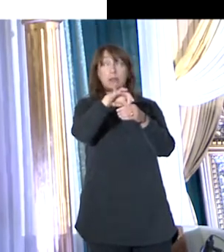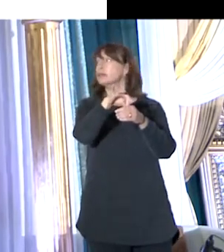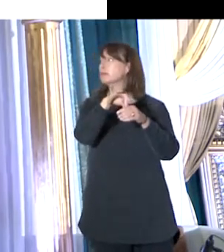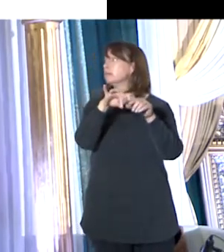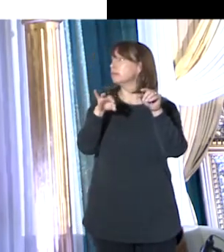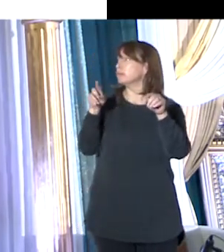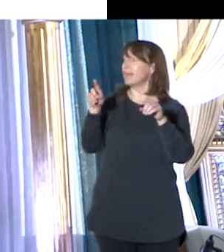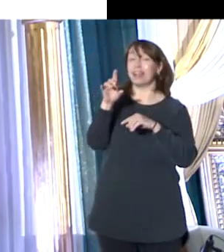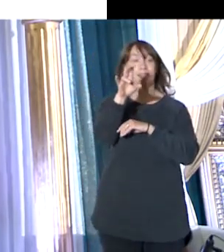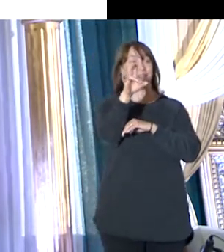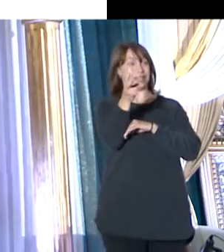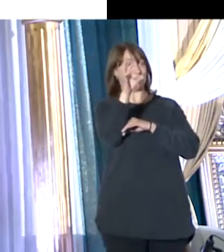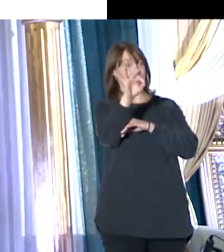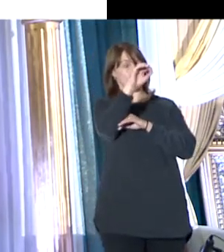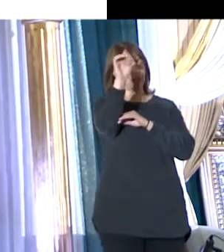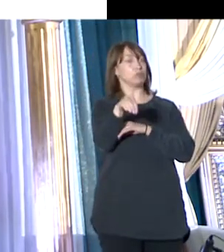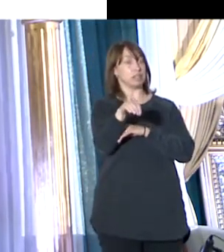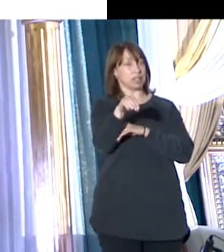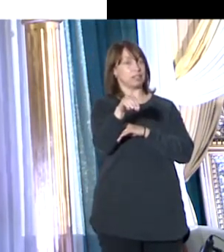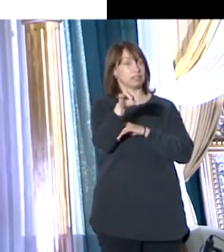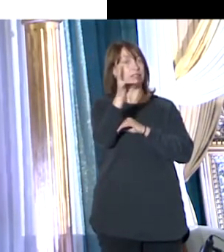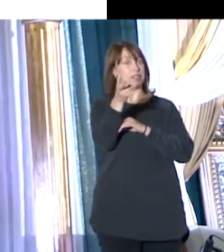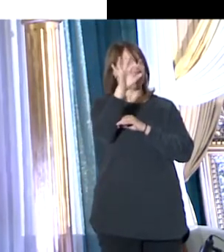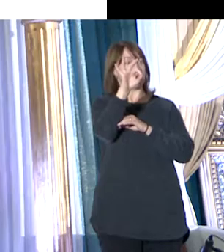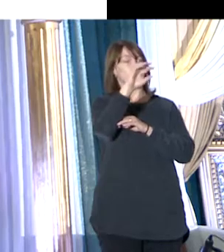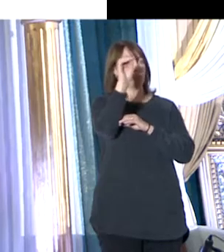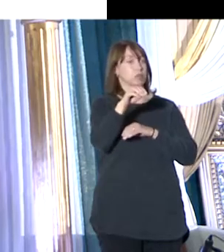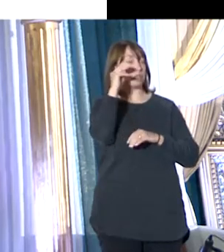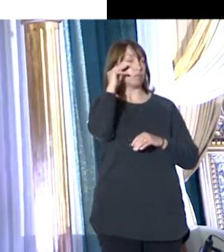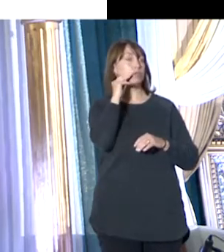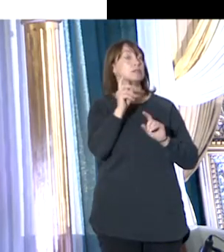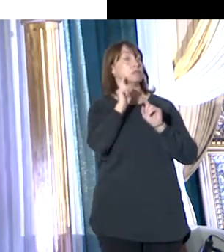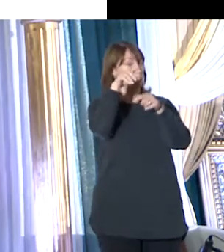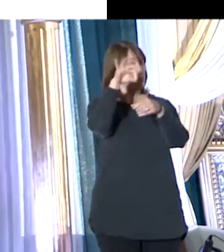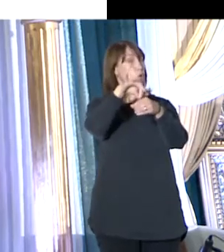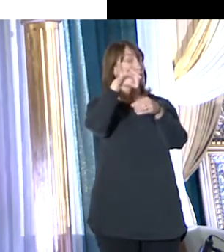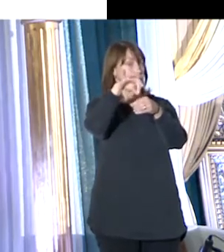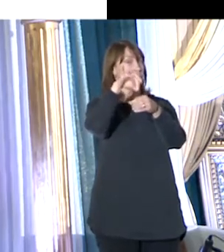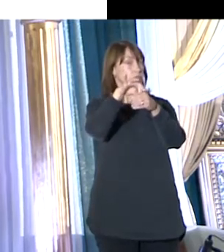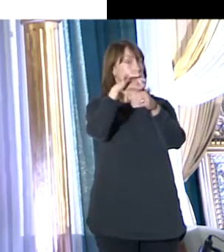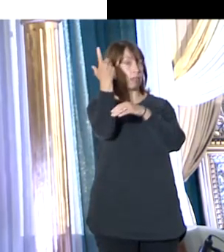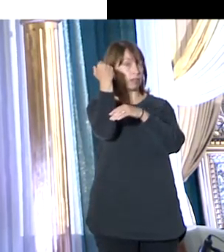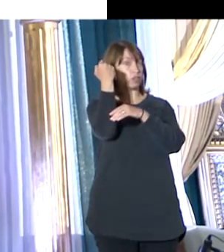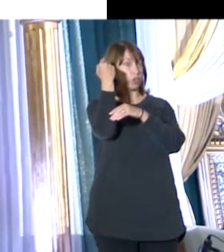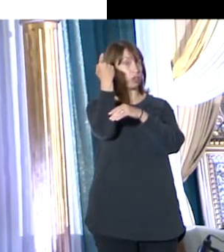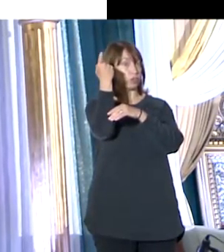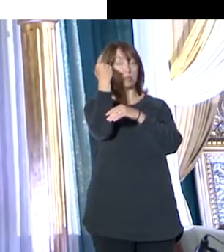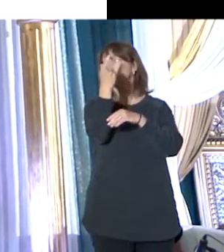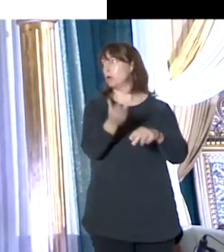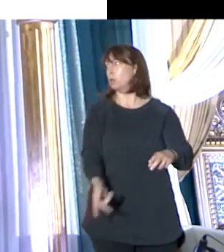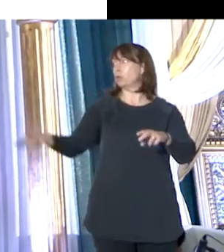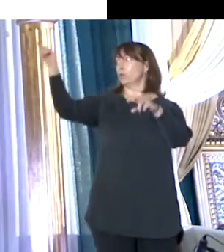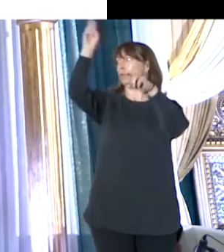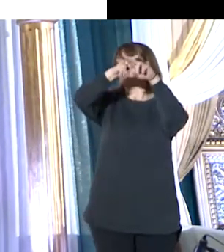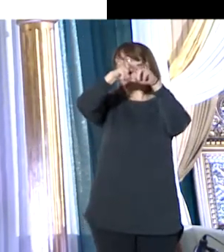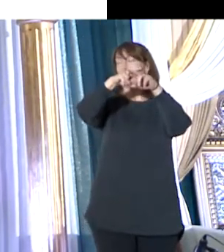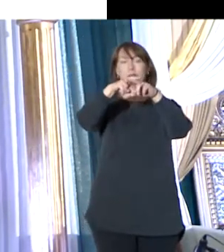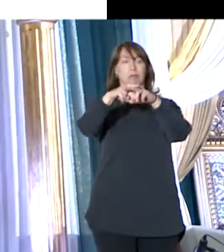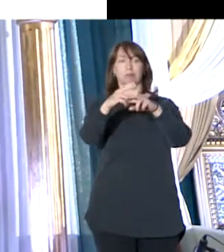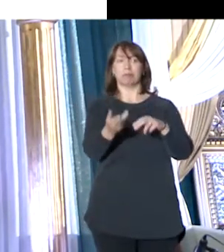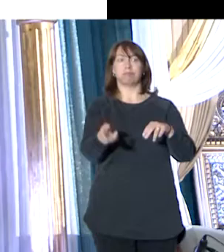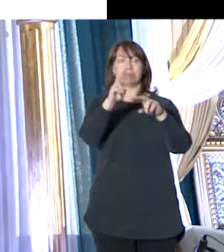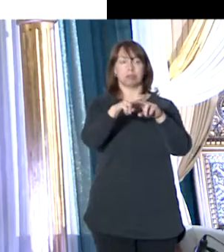that's much higher than it was in the previous election, and that's a really striking figure. And not surprisingly, most